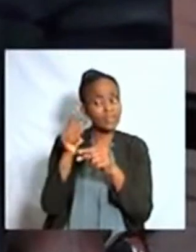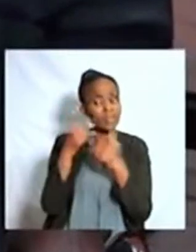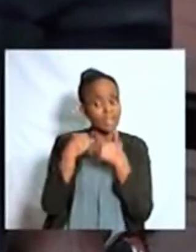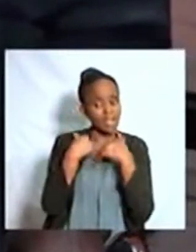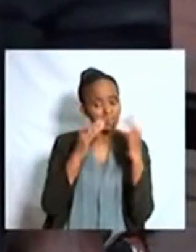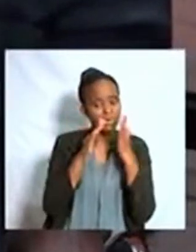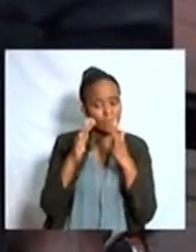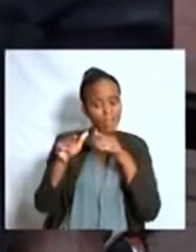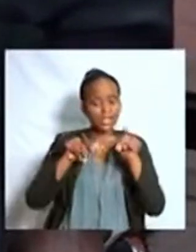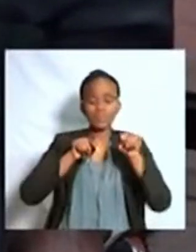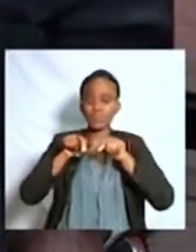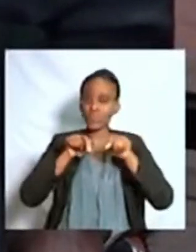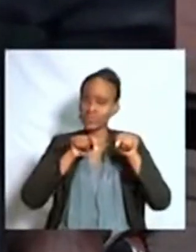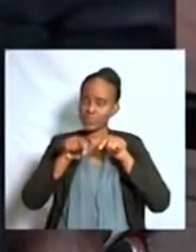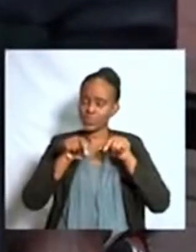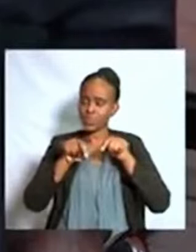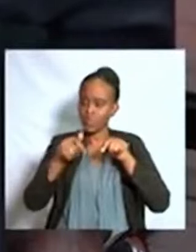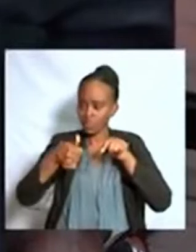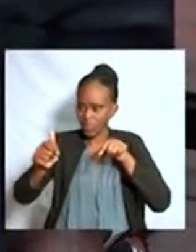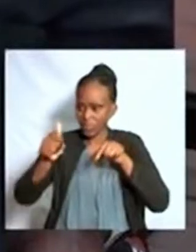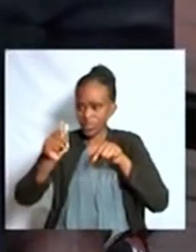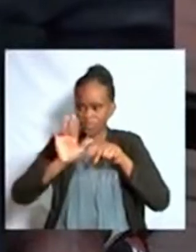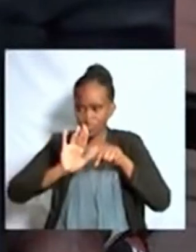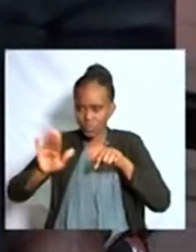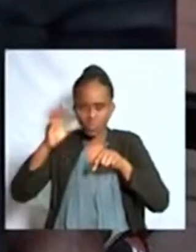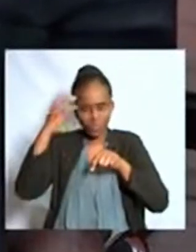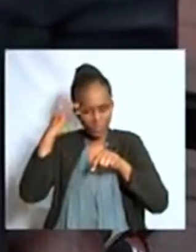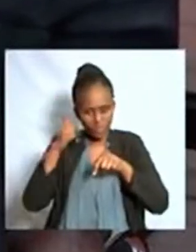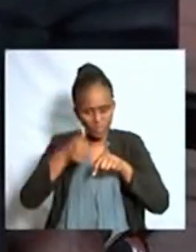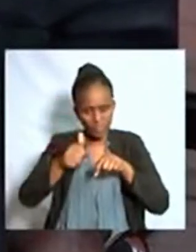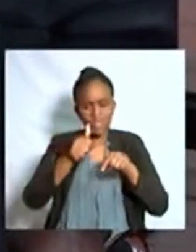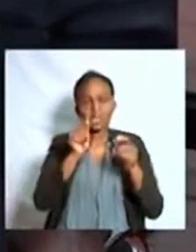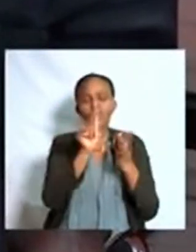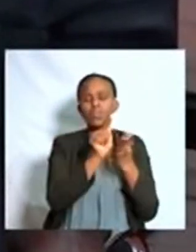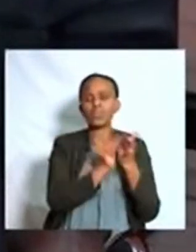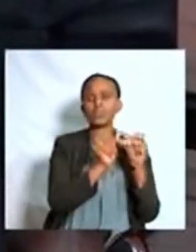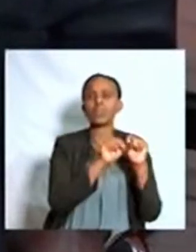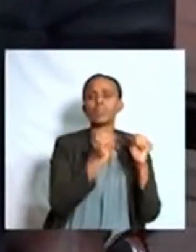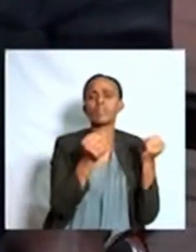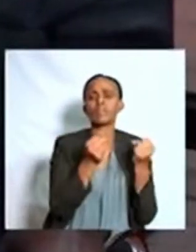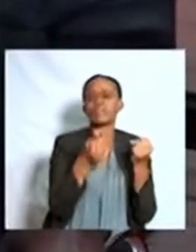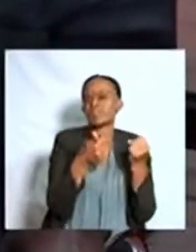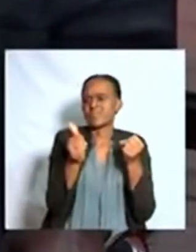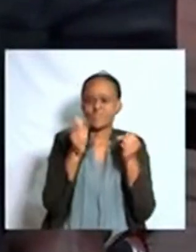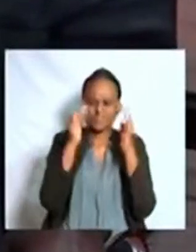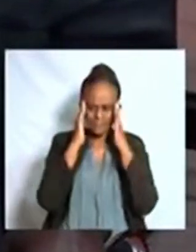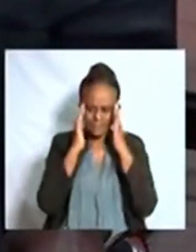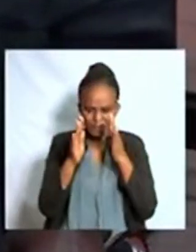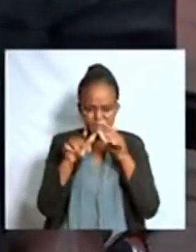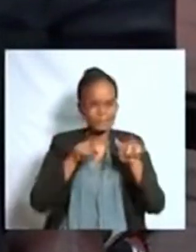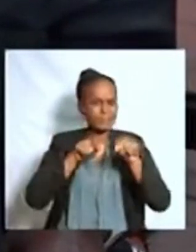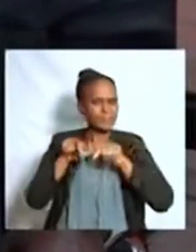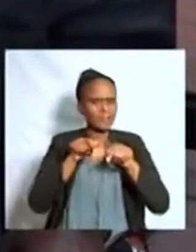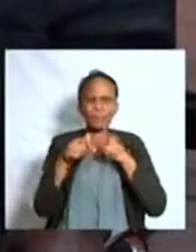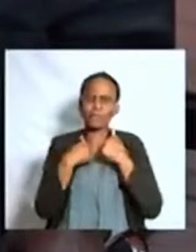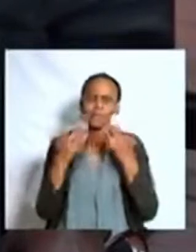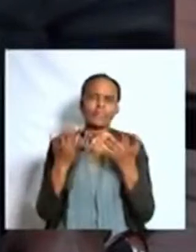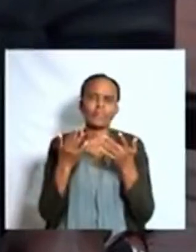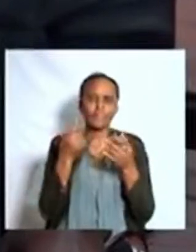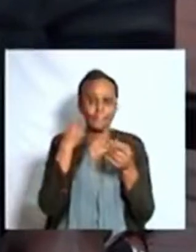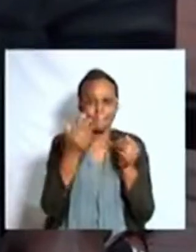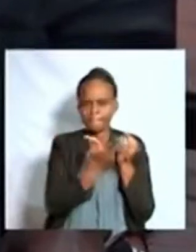the regulations. You officers, you are breaking them. You have no regard for the regulations and for